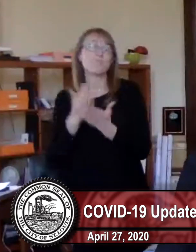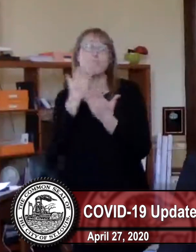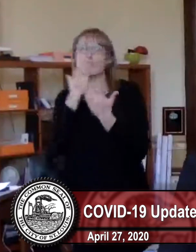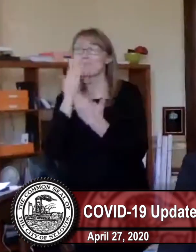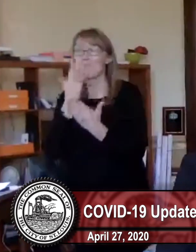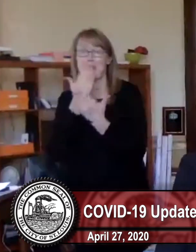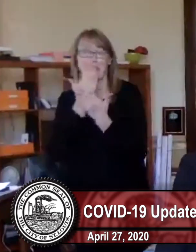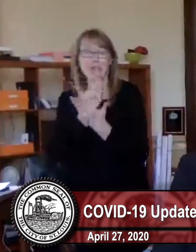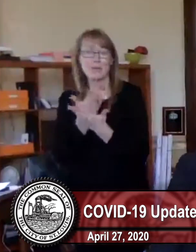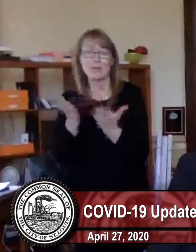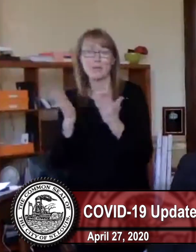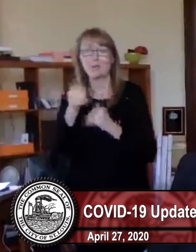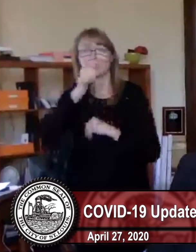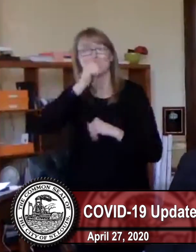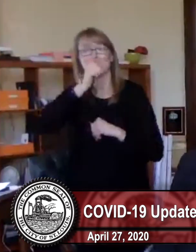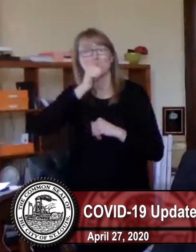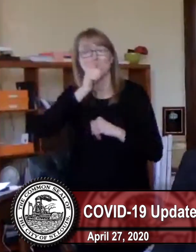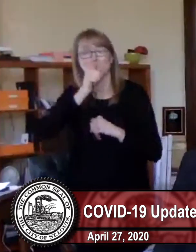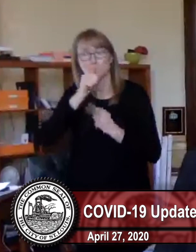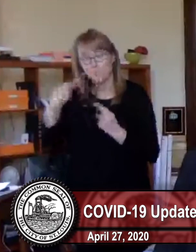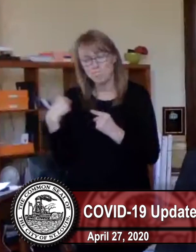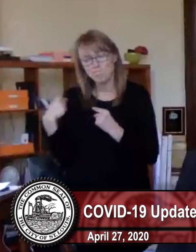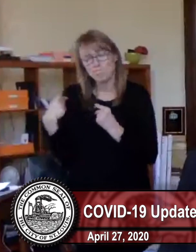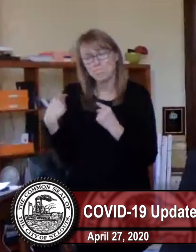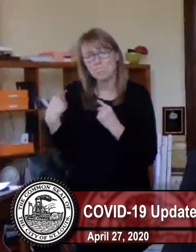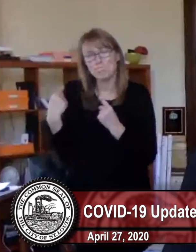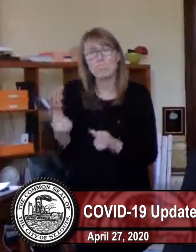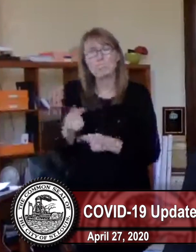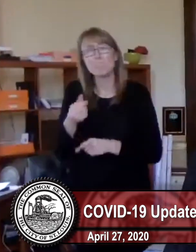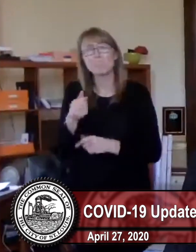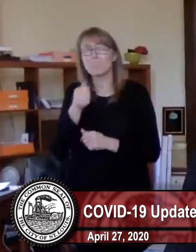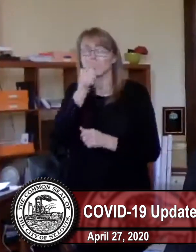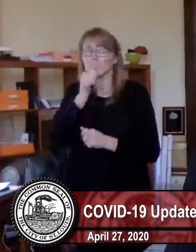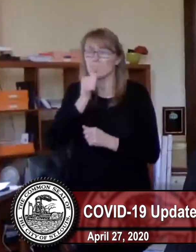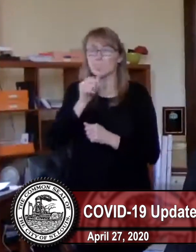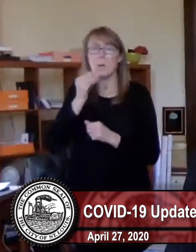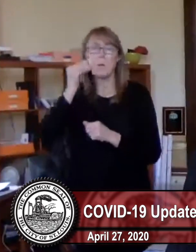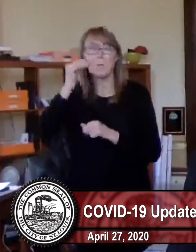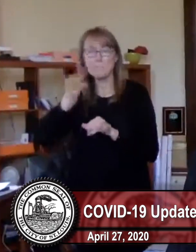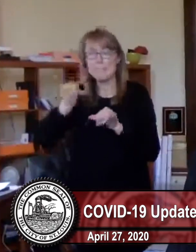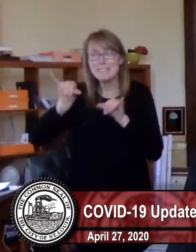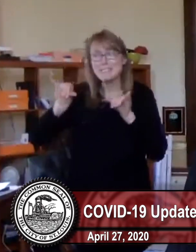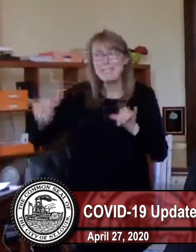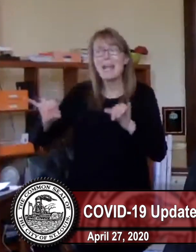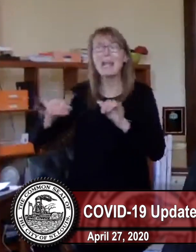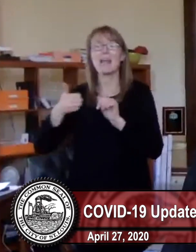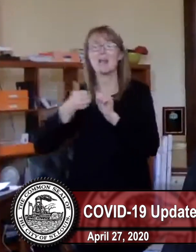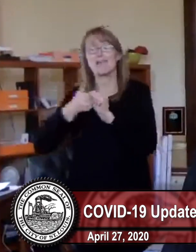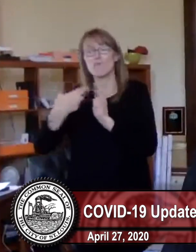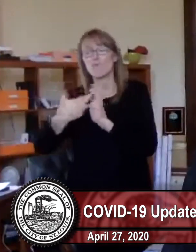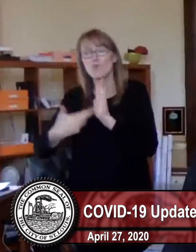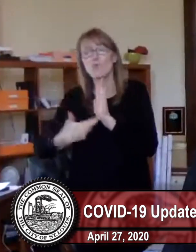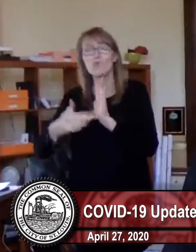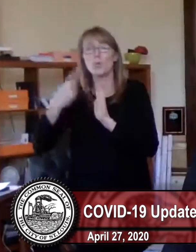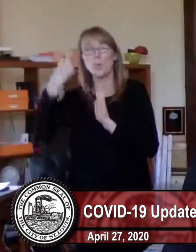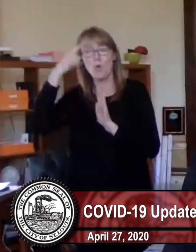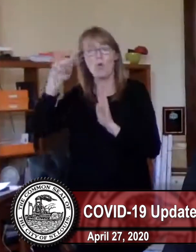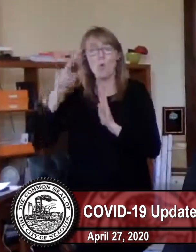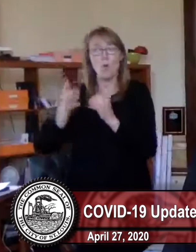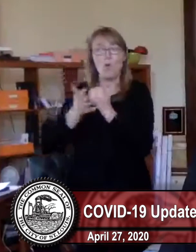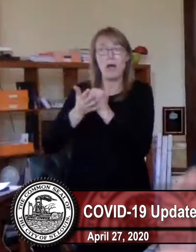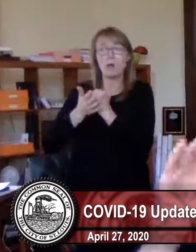It's for my good. It's for your good. It's to help tamp down the spread. We feel like we're